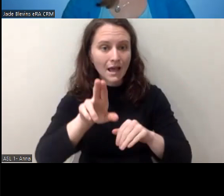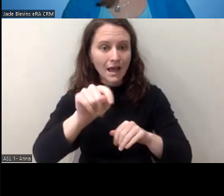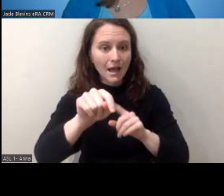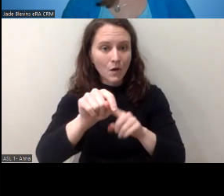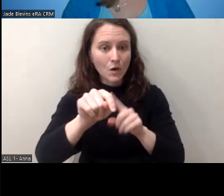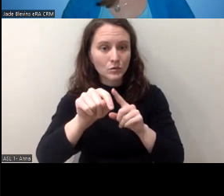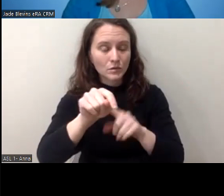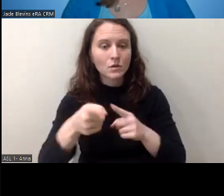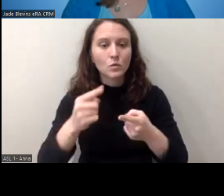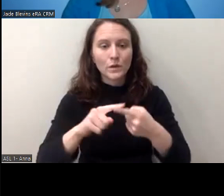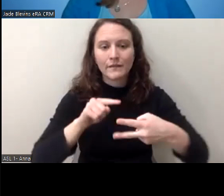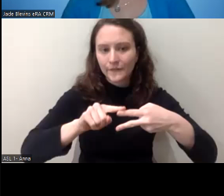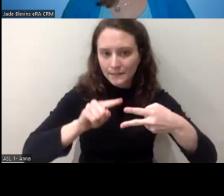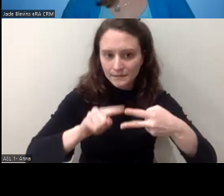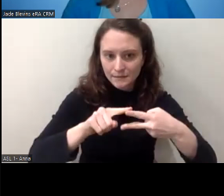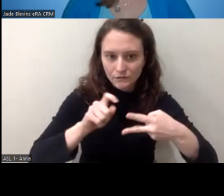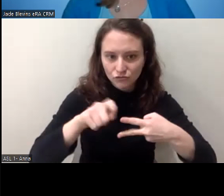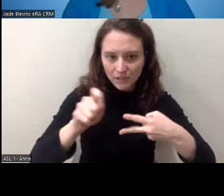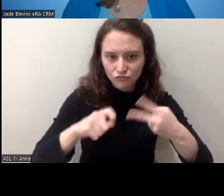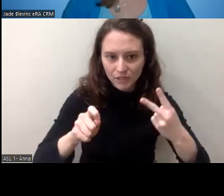no type 2 application submitted.